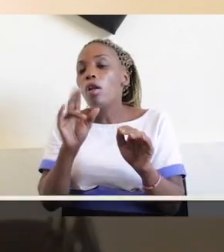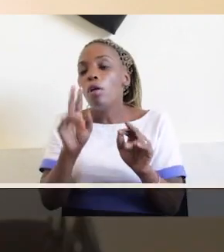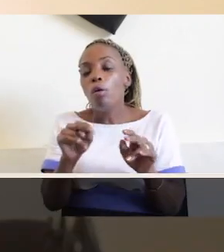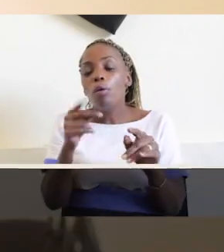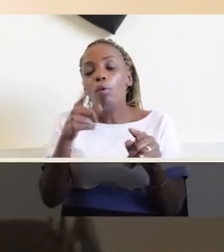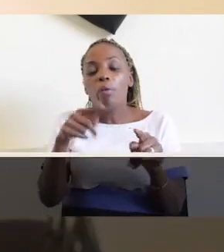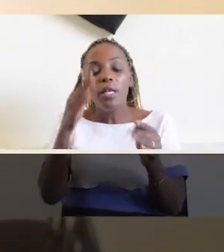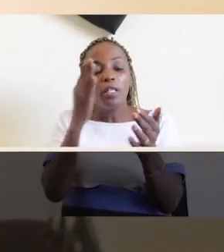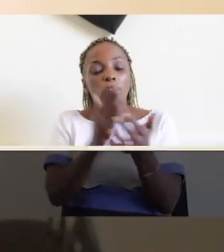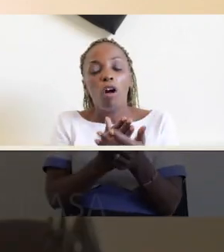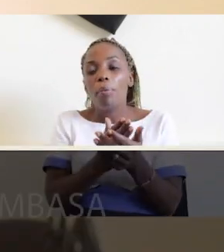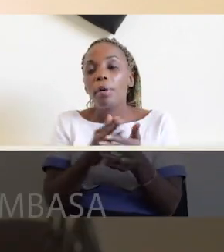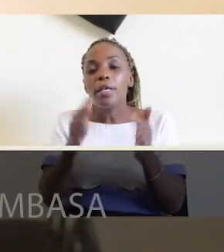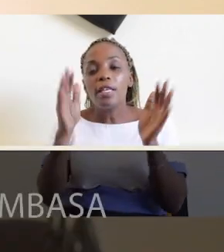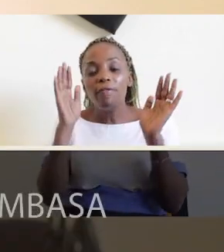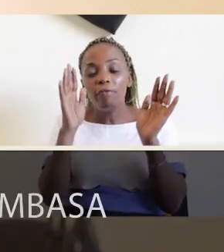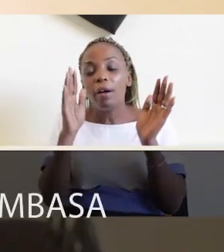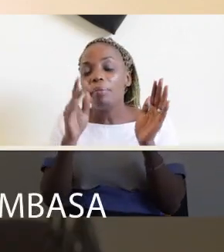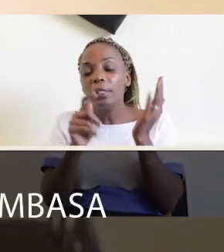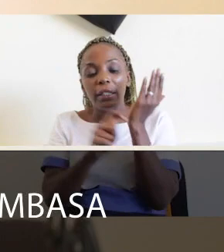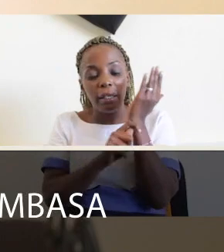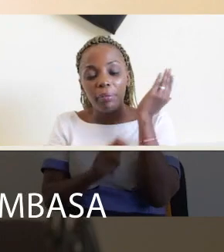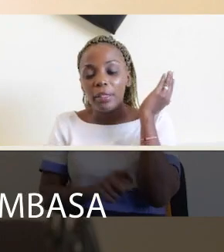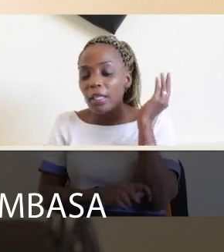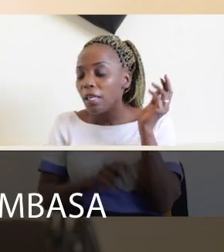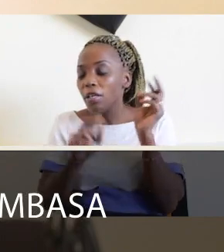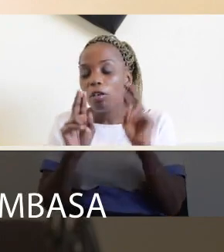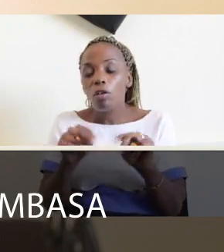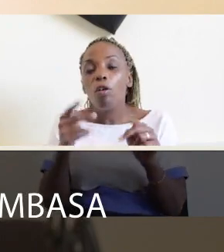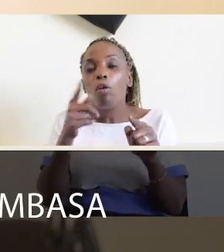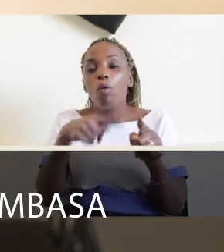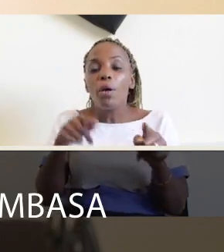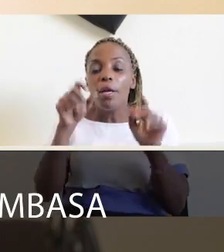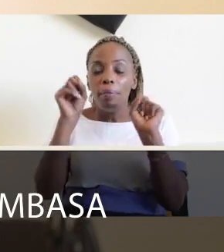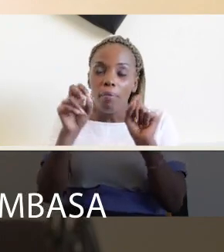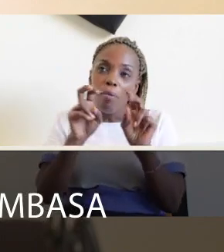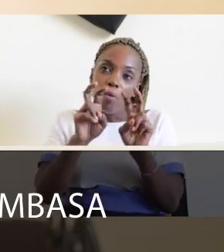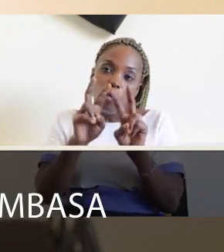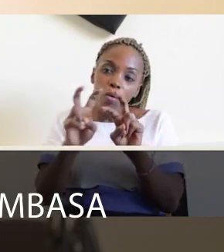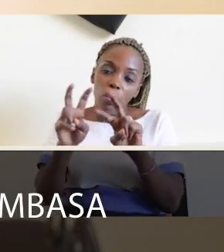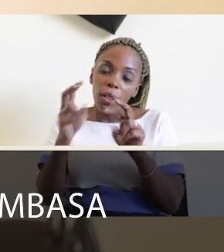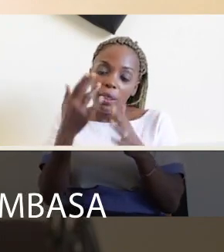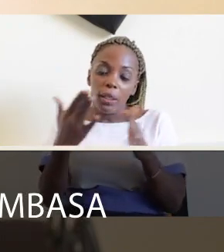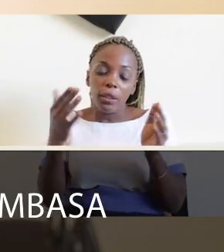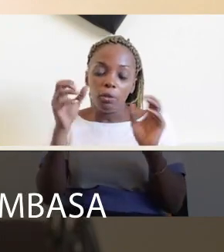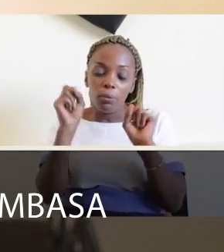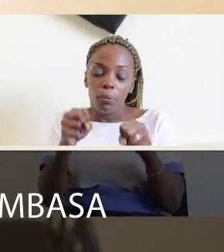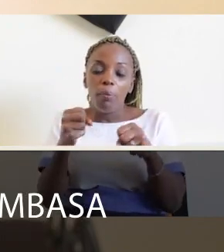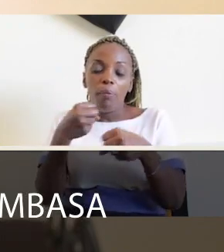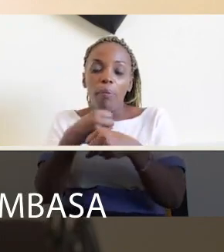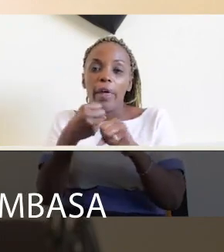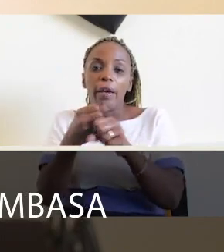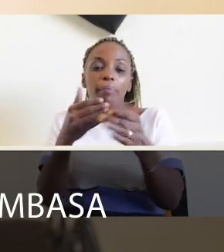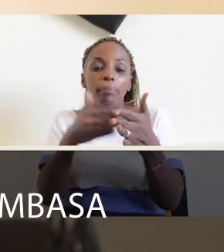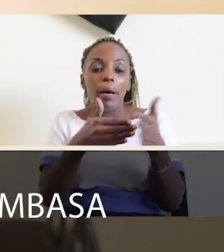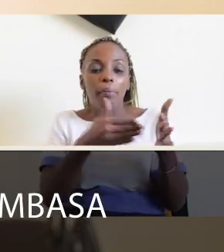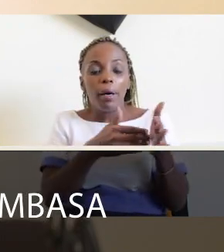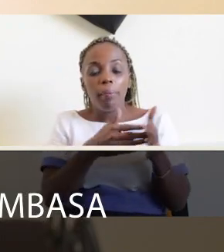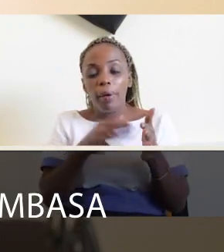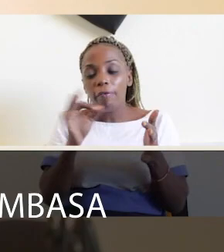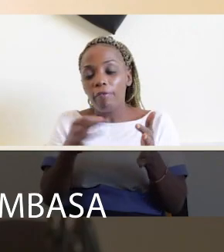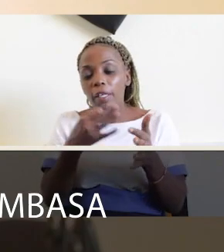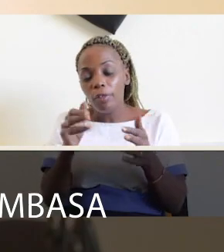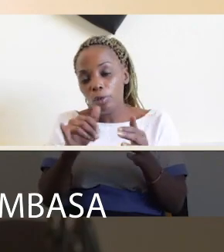to stop. We are not going to be tempted. And so we will look at things that can cause us to fail to soar